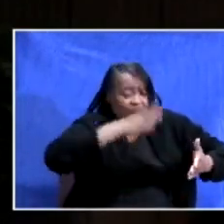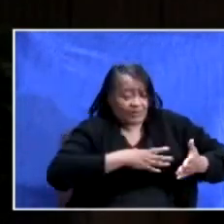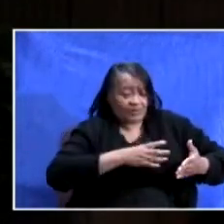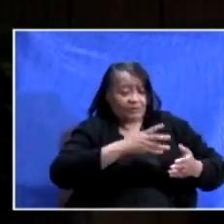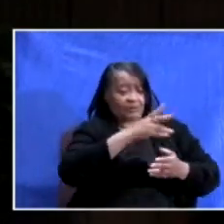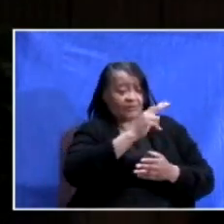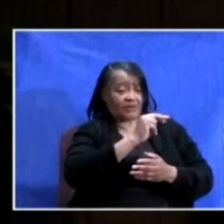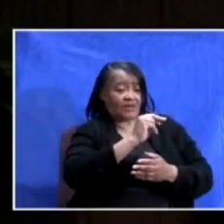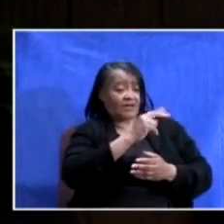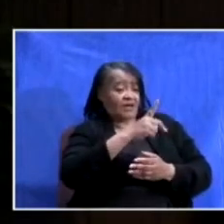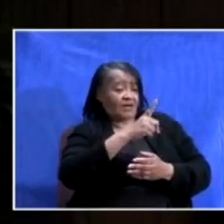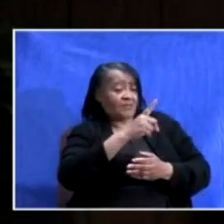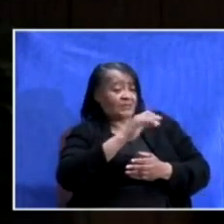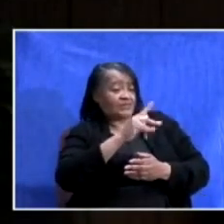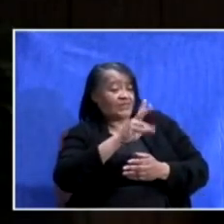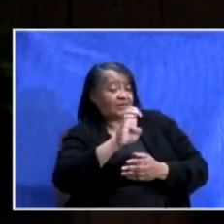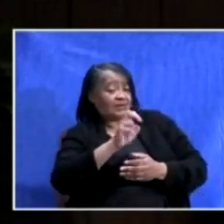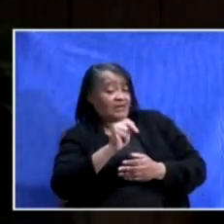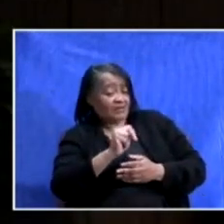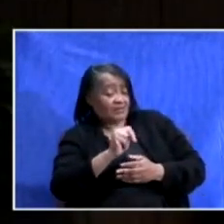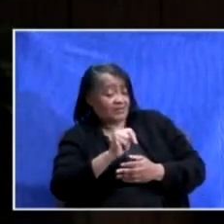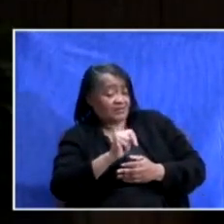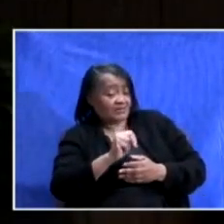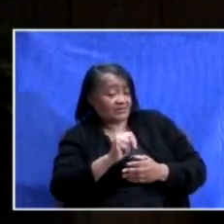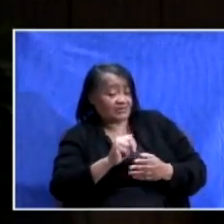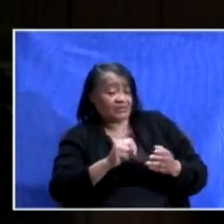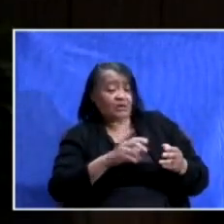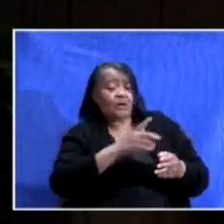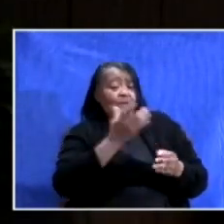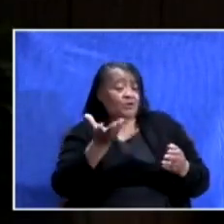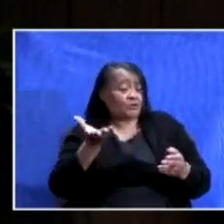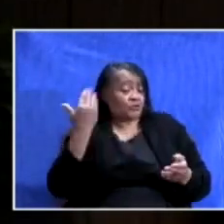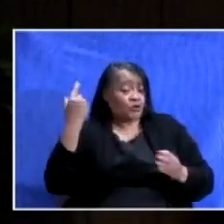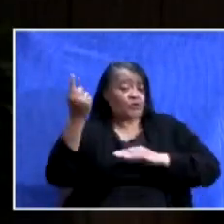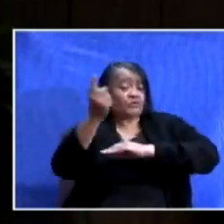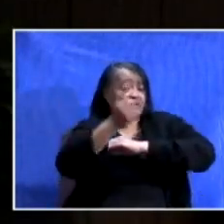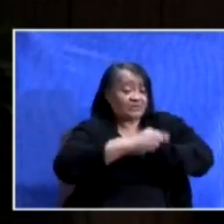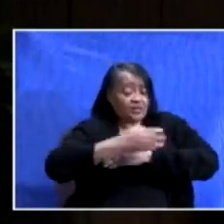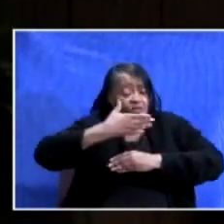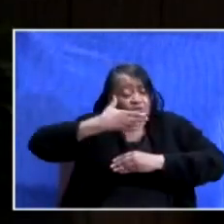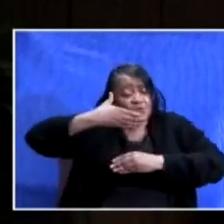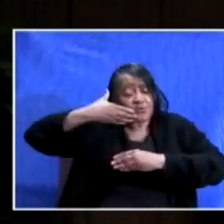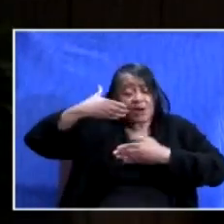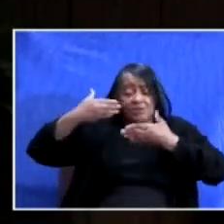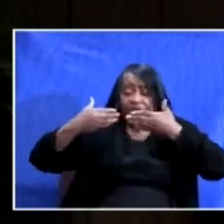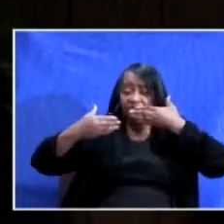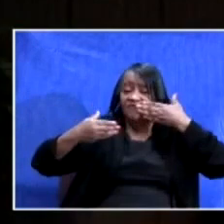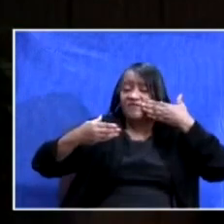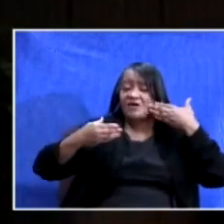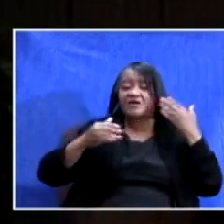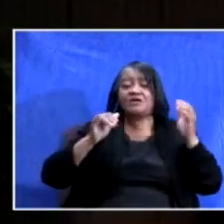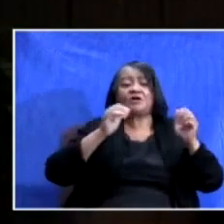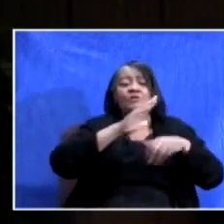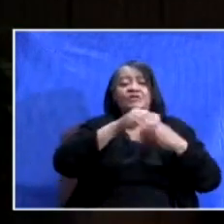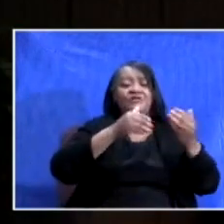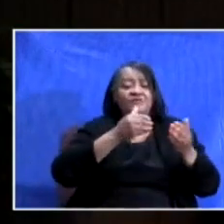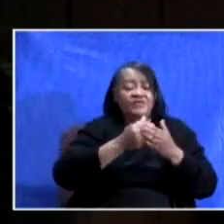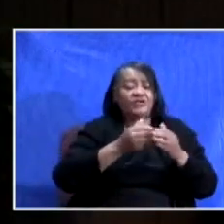would wipe their face not with a napkin or cloth. When they eat, they would wipe their face with old